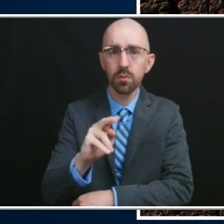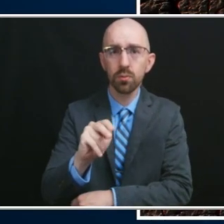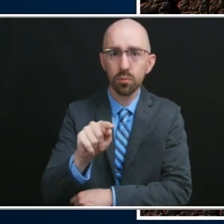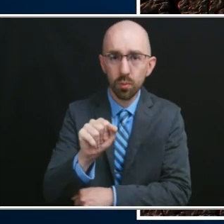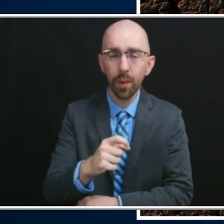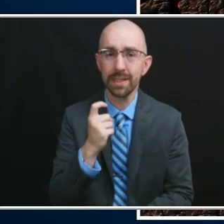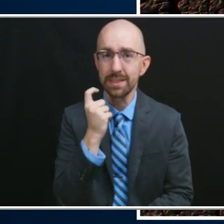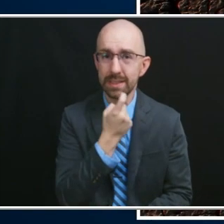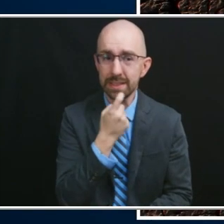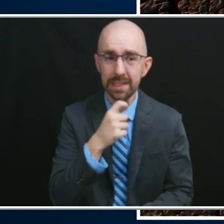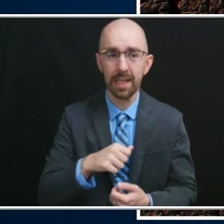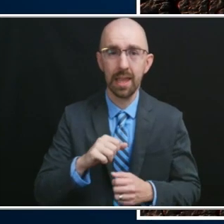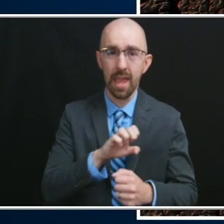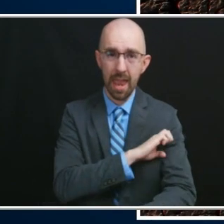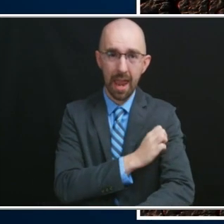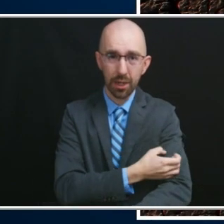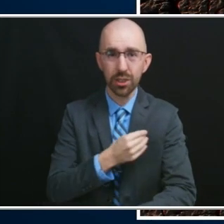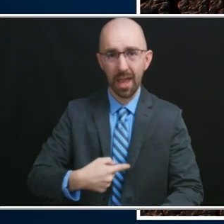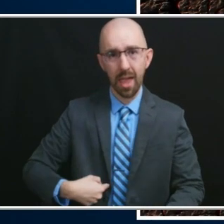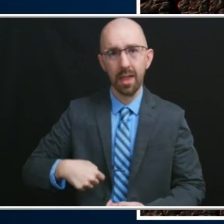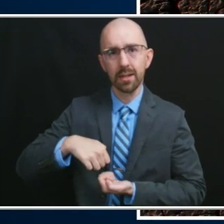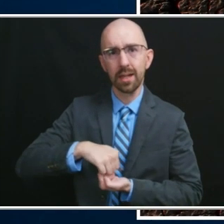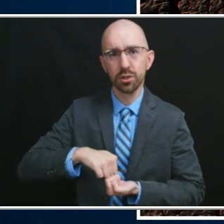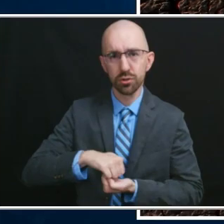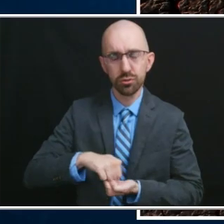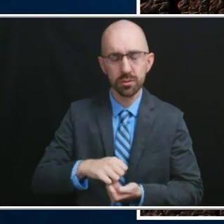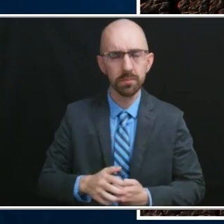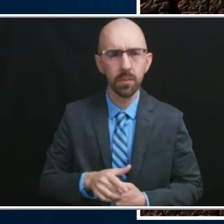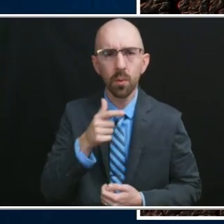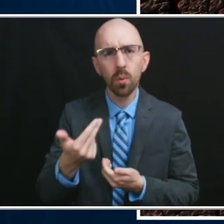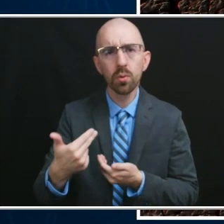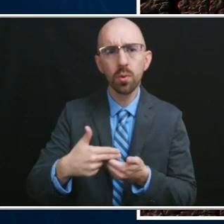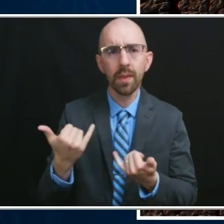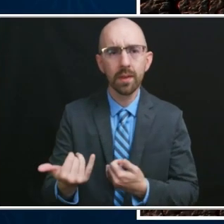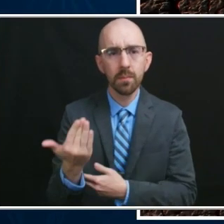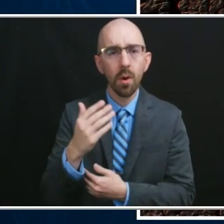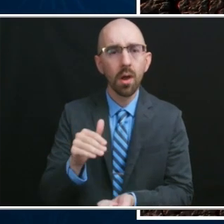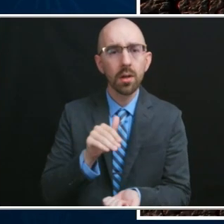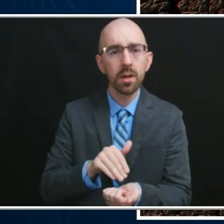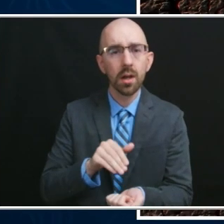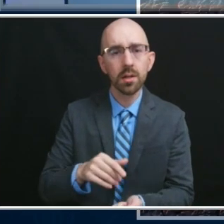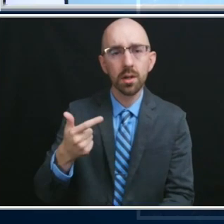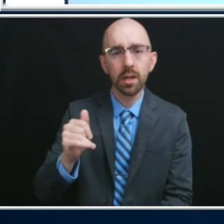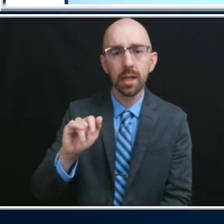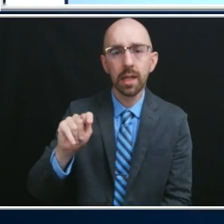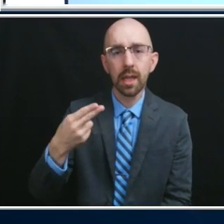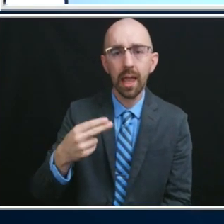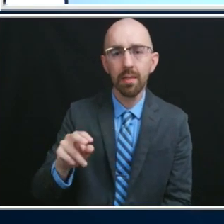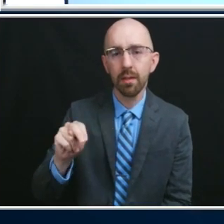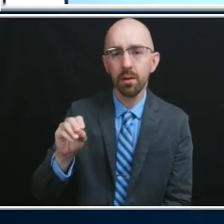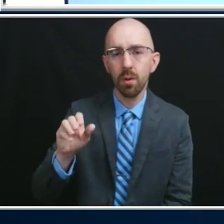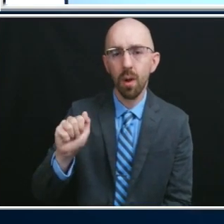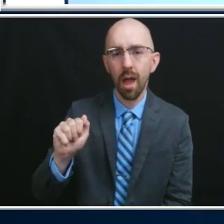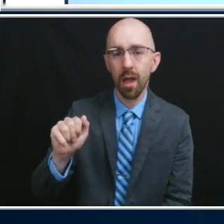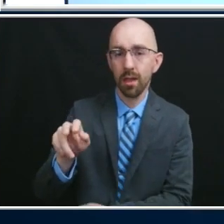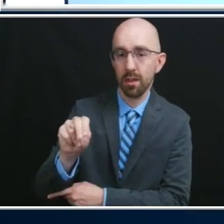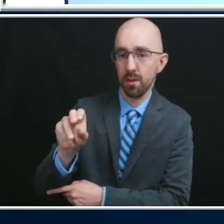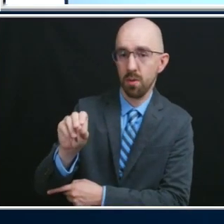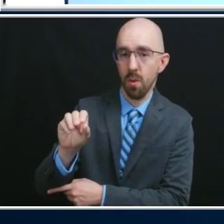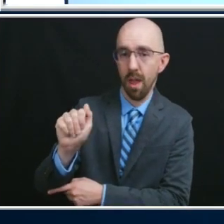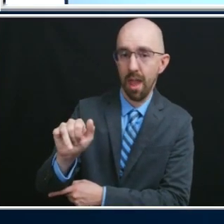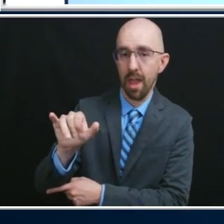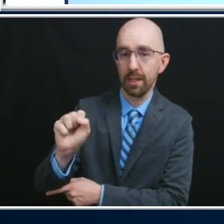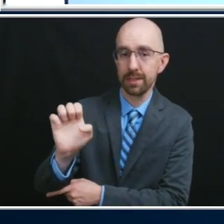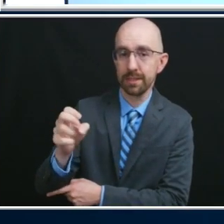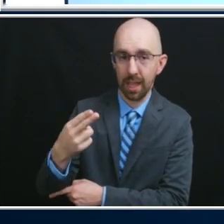and digestion. Joining us this morning is Dr. Gaith Nyase, a rheumatologist and director of the Sjögren's Clinic at the